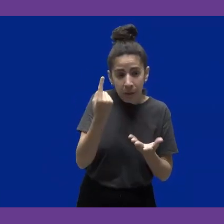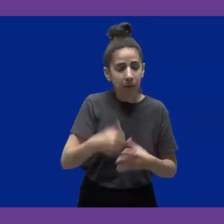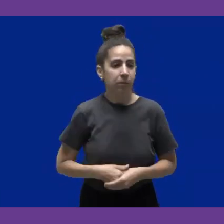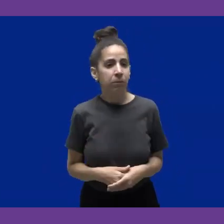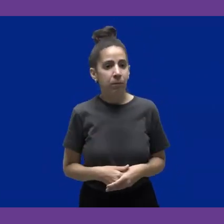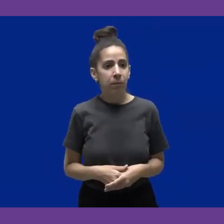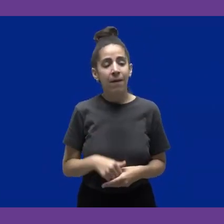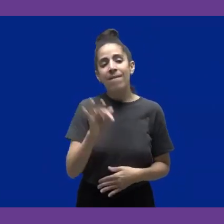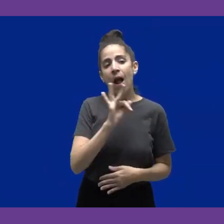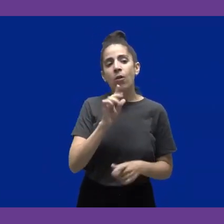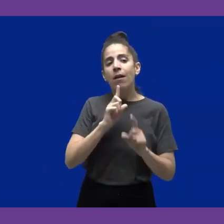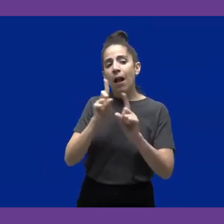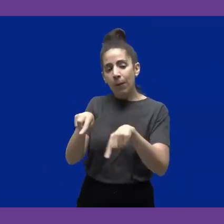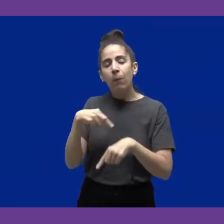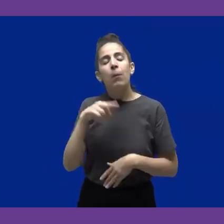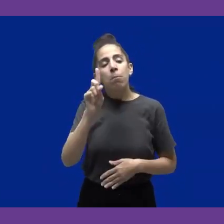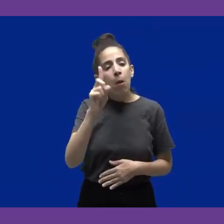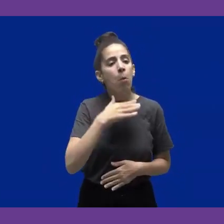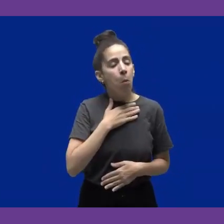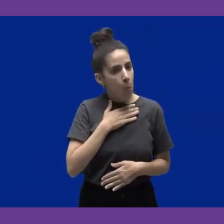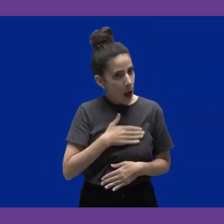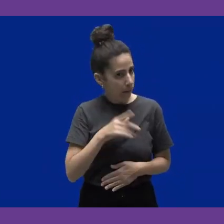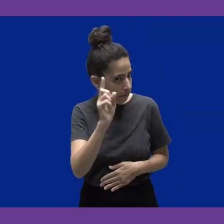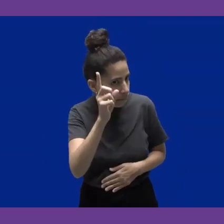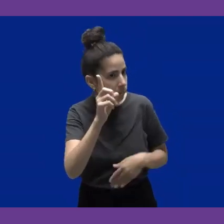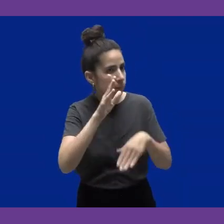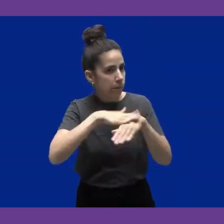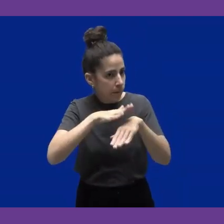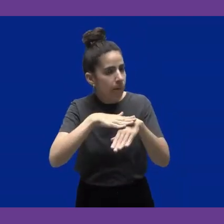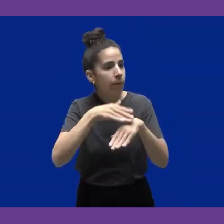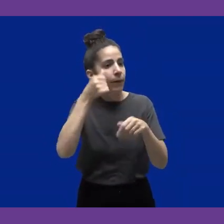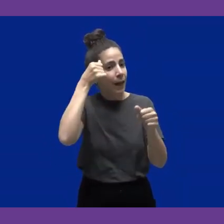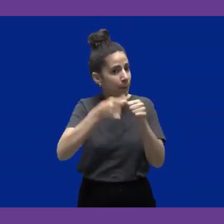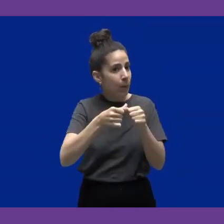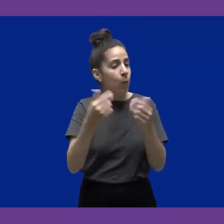Web Facility Directive is already in place, and it affects